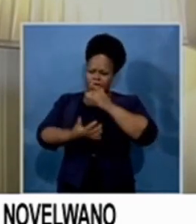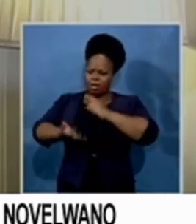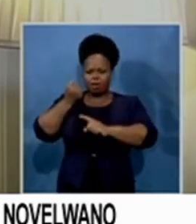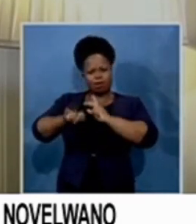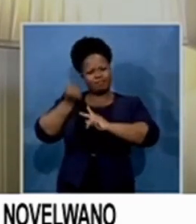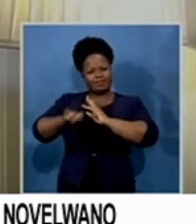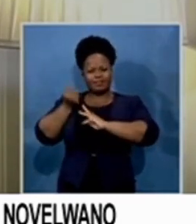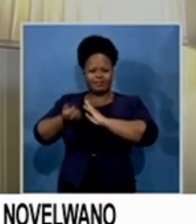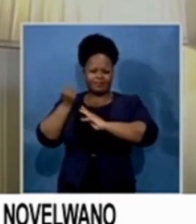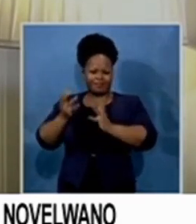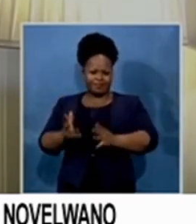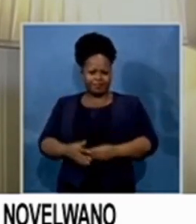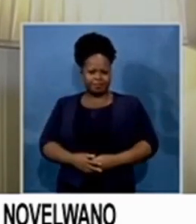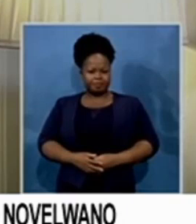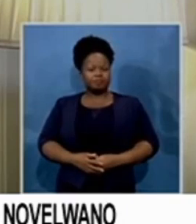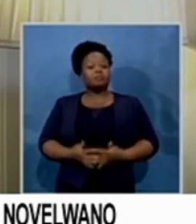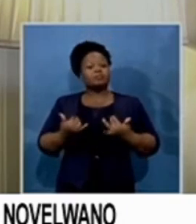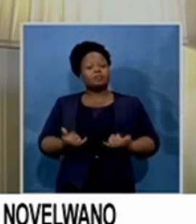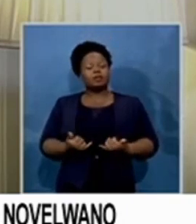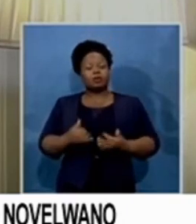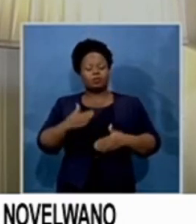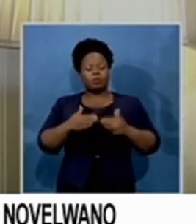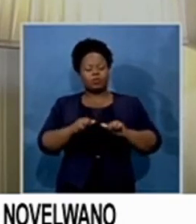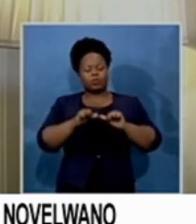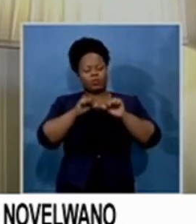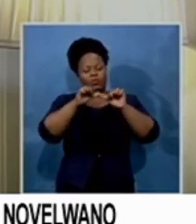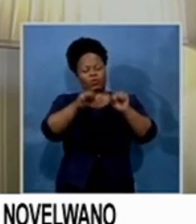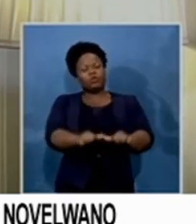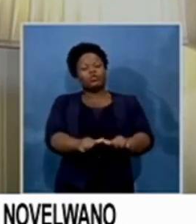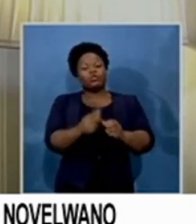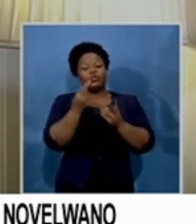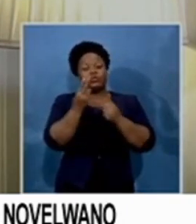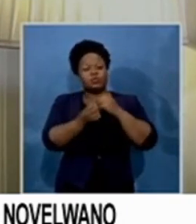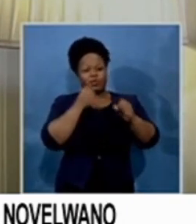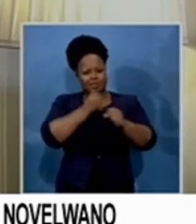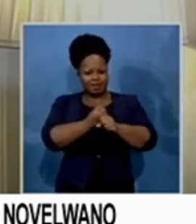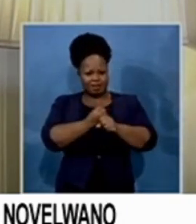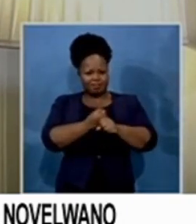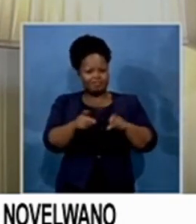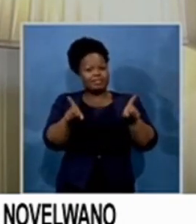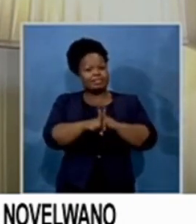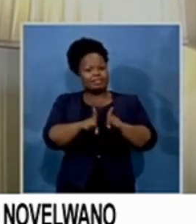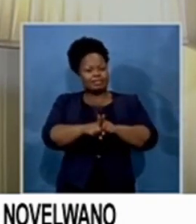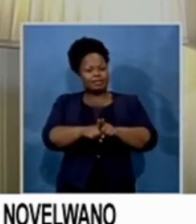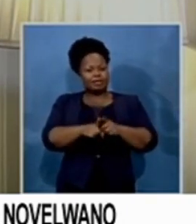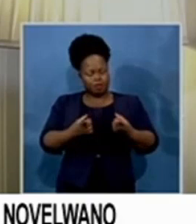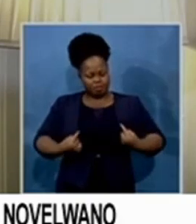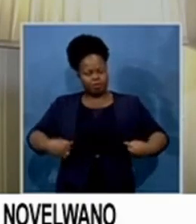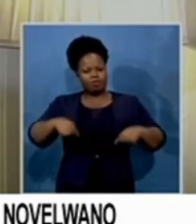It is this spirit that will carry us into the new year and which will enable us to